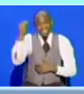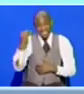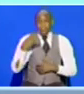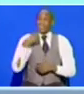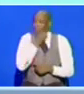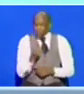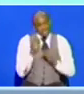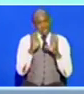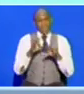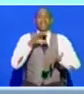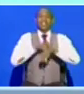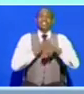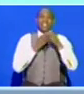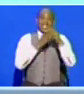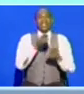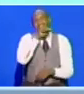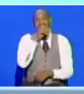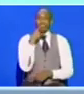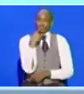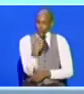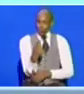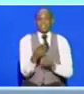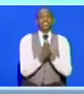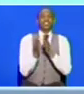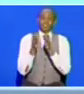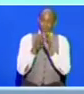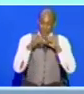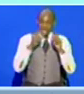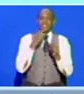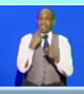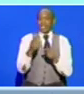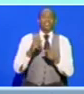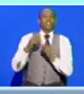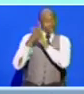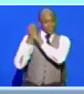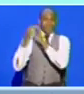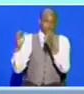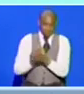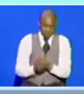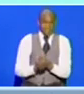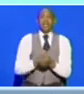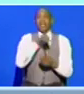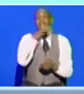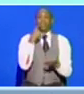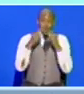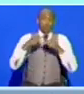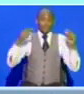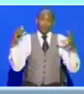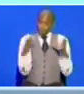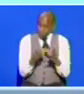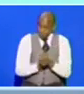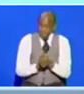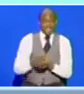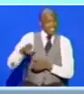my age, is NASA presidential candidate Raila Odinga's latest salvo against Jubilee Party. Raila spoke as the opposition campaigned in